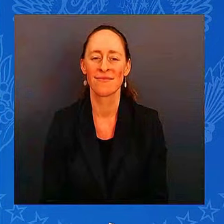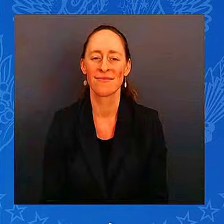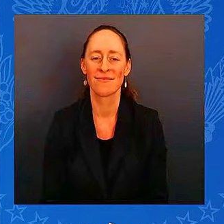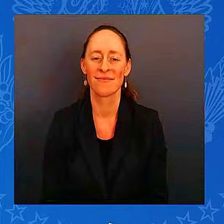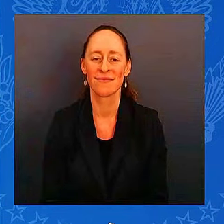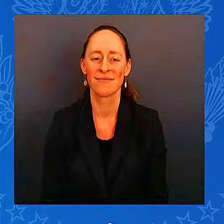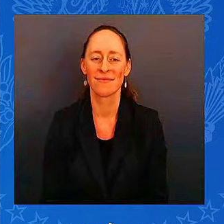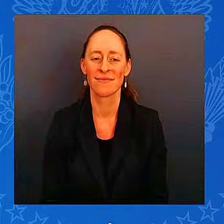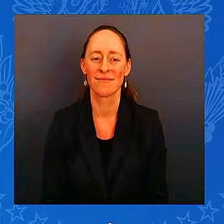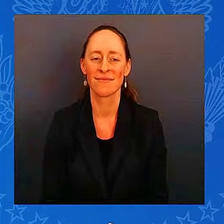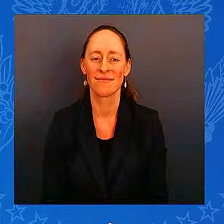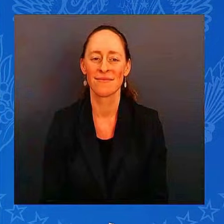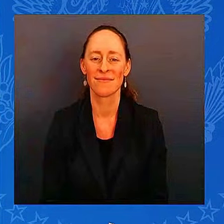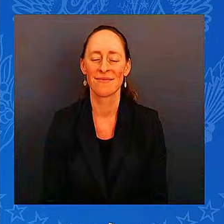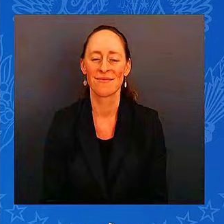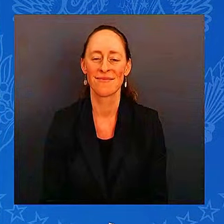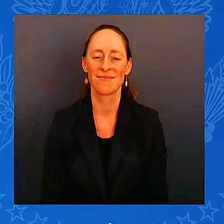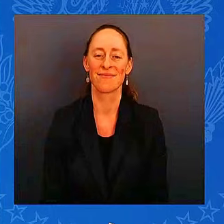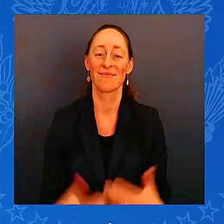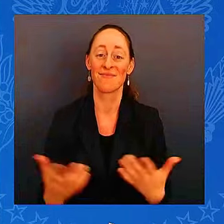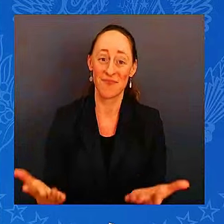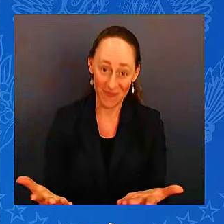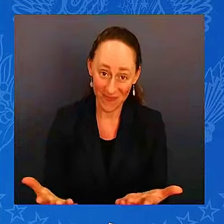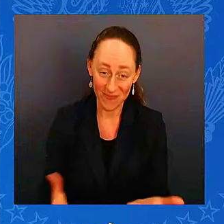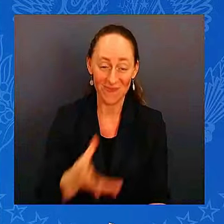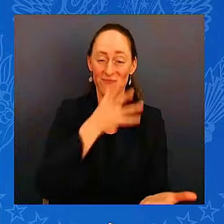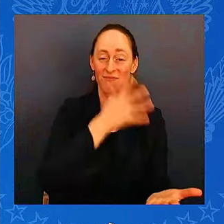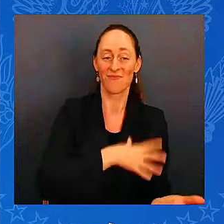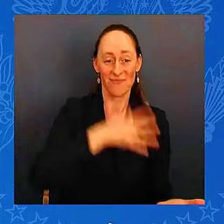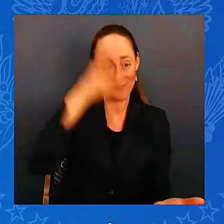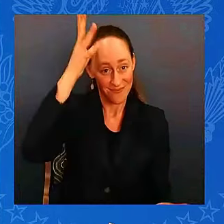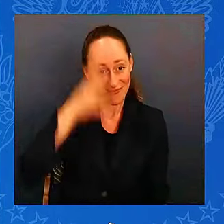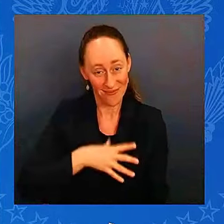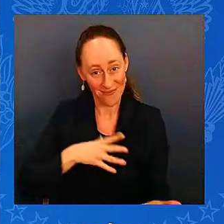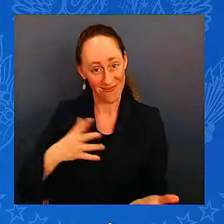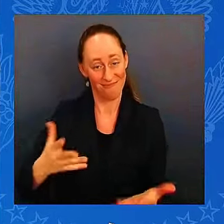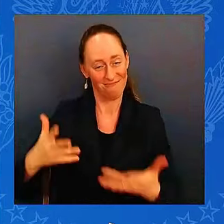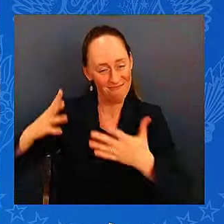Ladies and gentlemen, please welcome President Joe Biden.